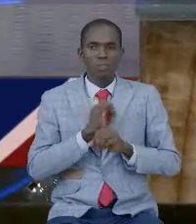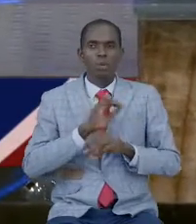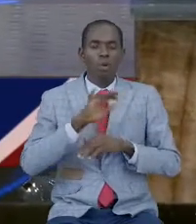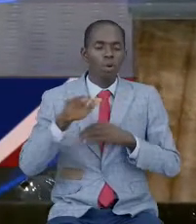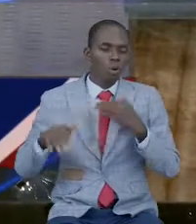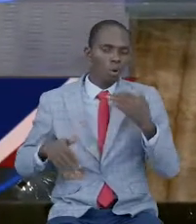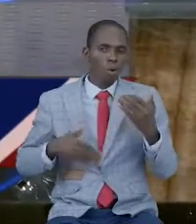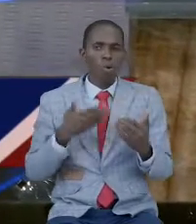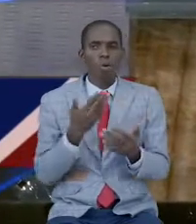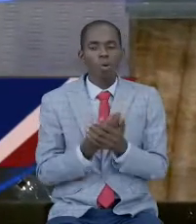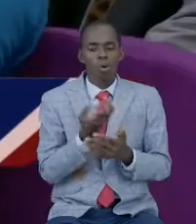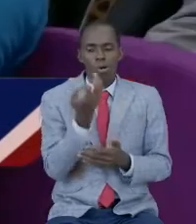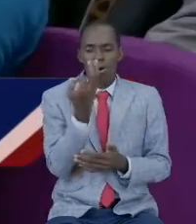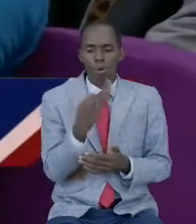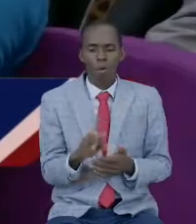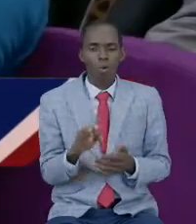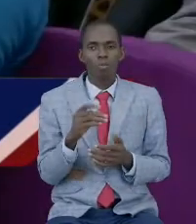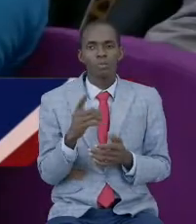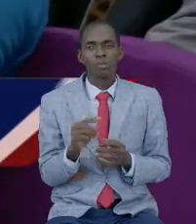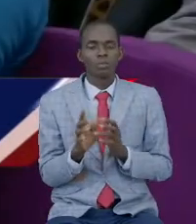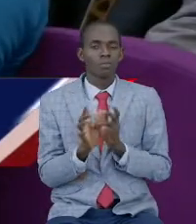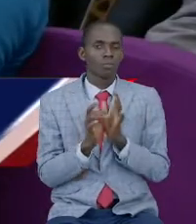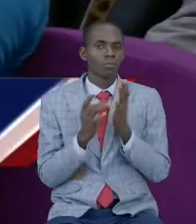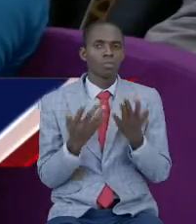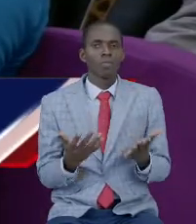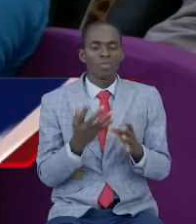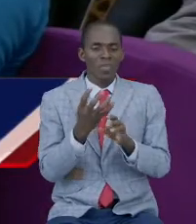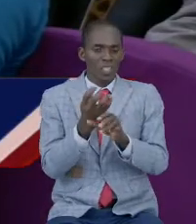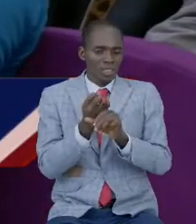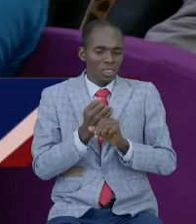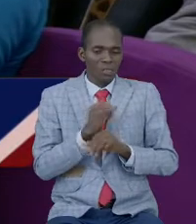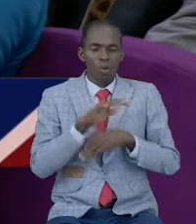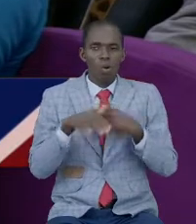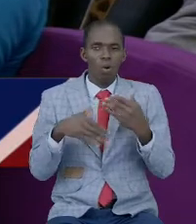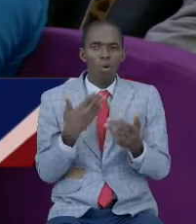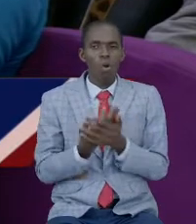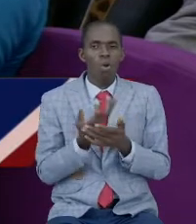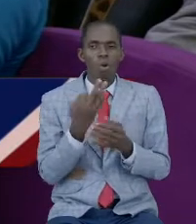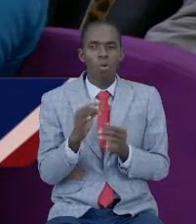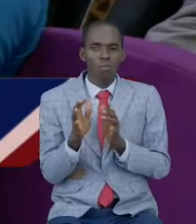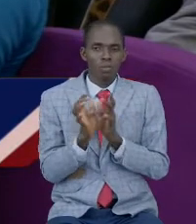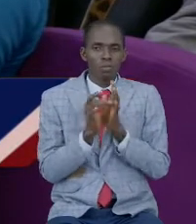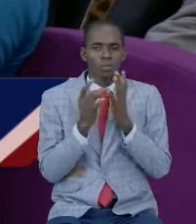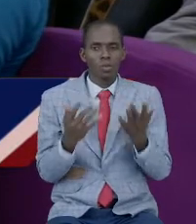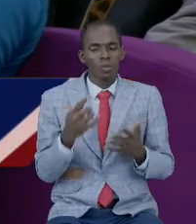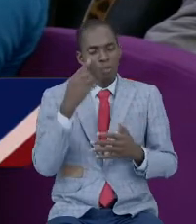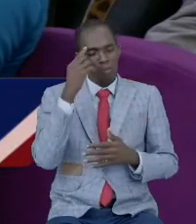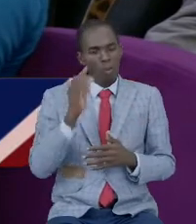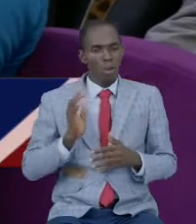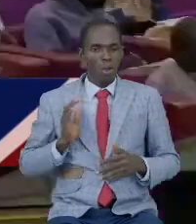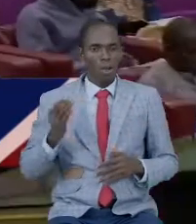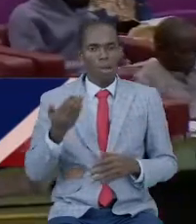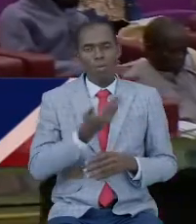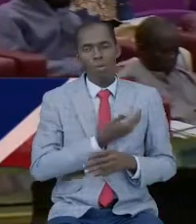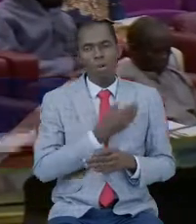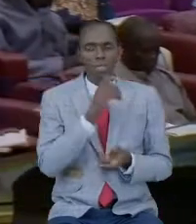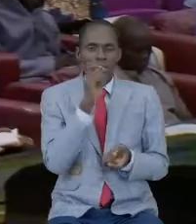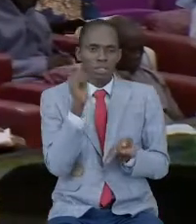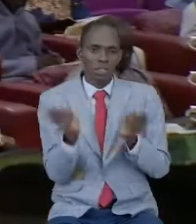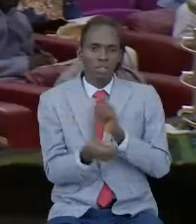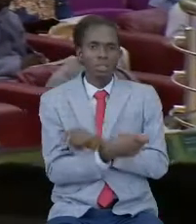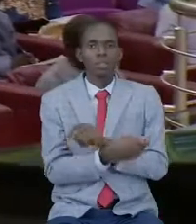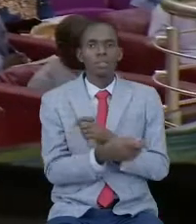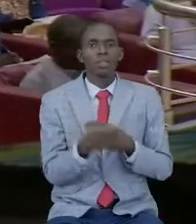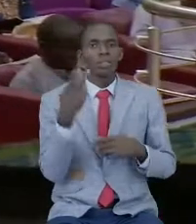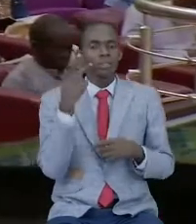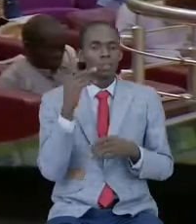All. Receiving all of scripture for our transformation. Let's look at number